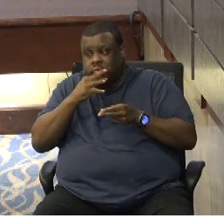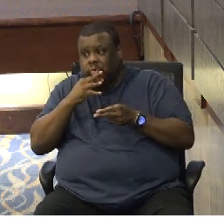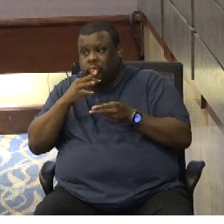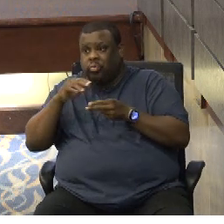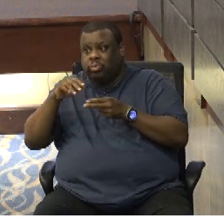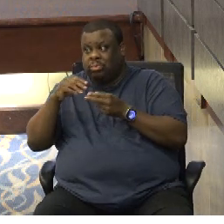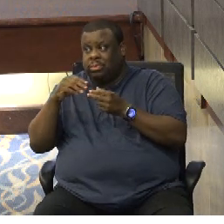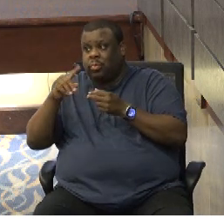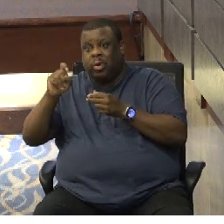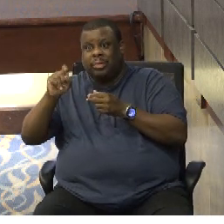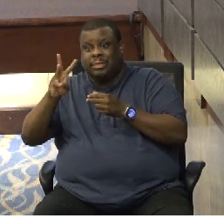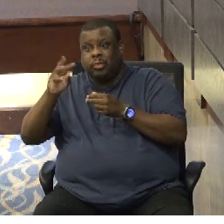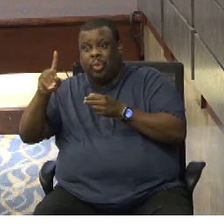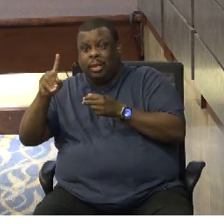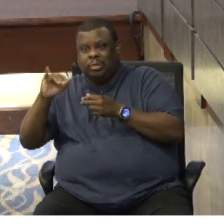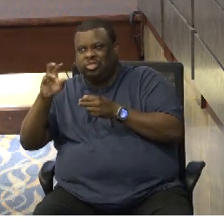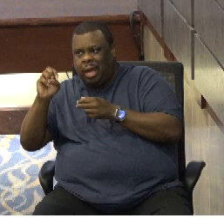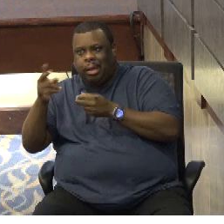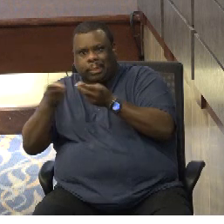funding to date.